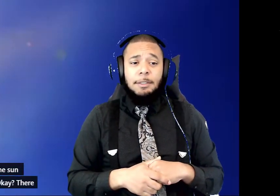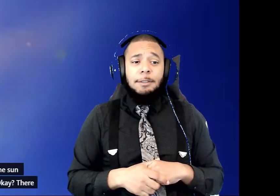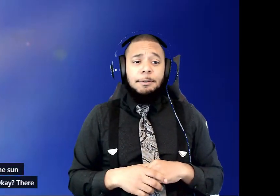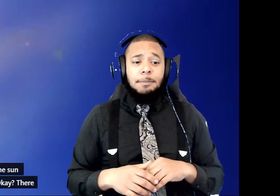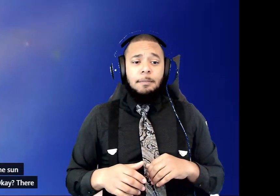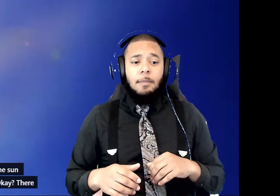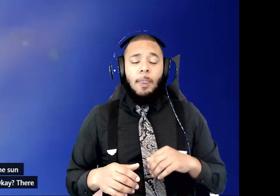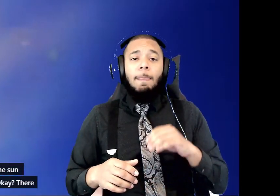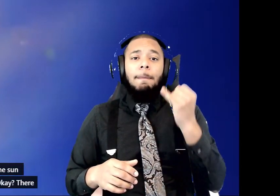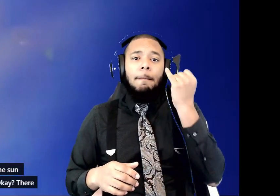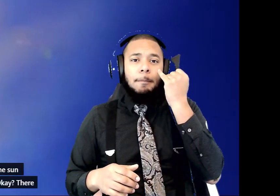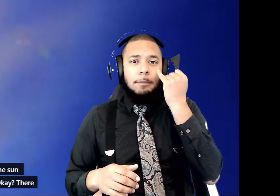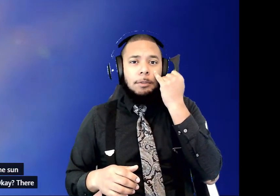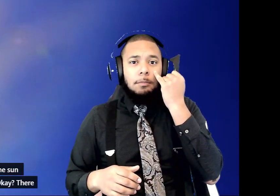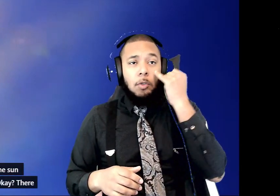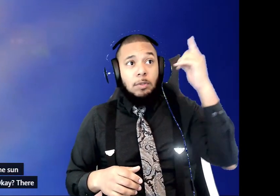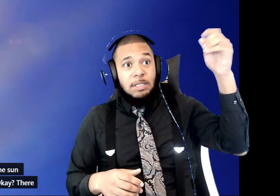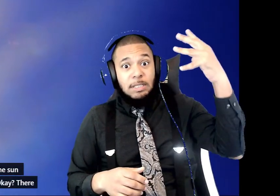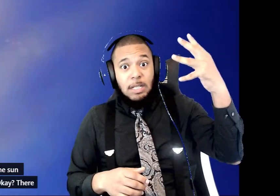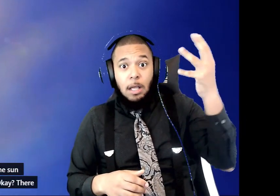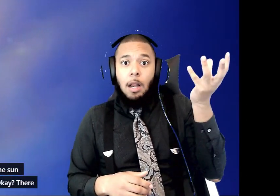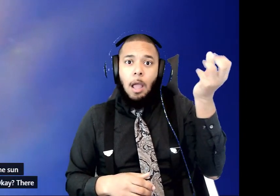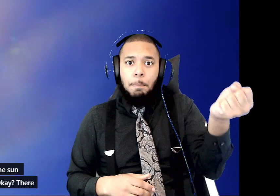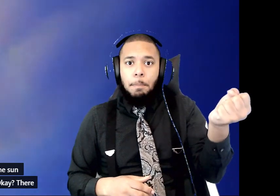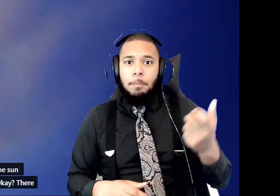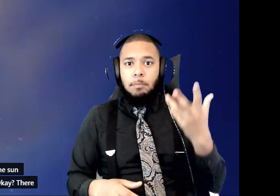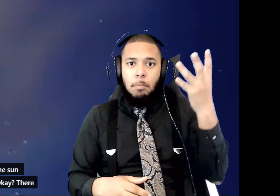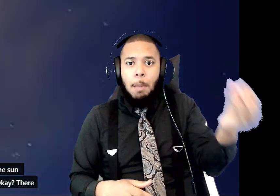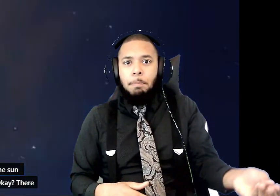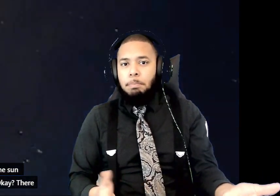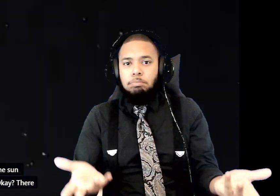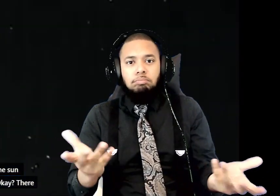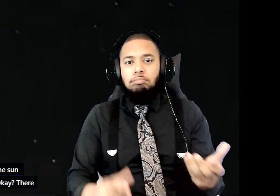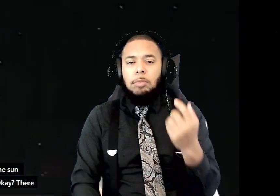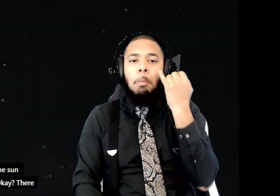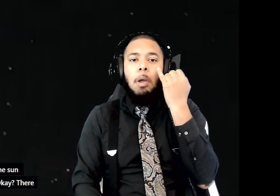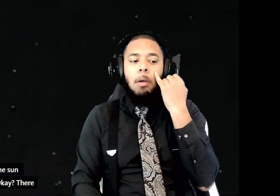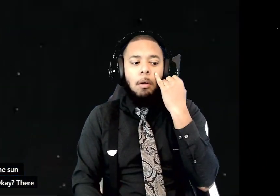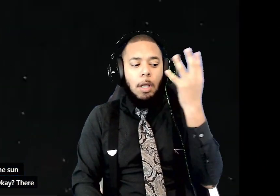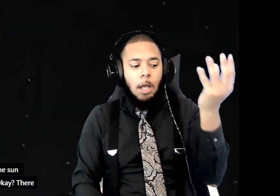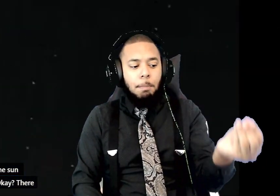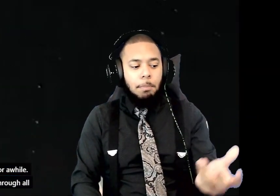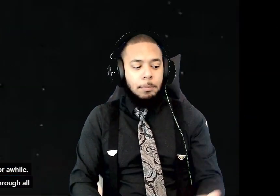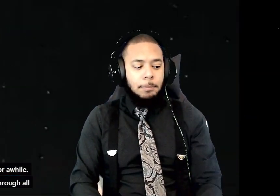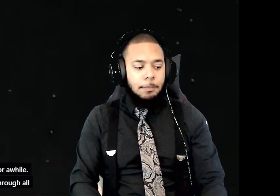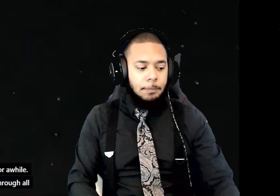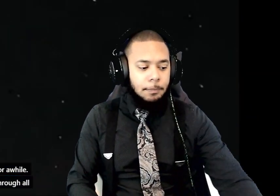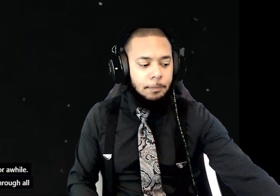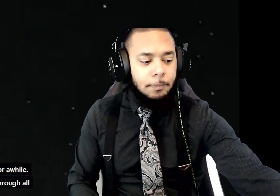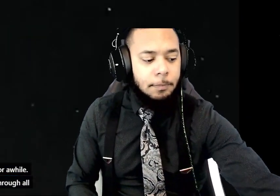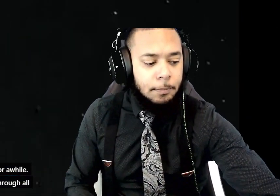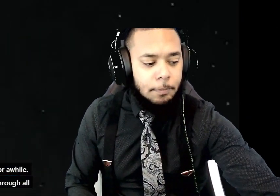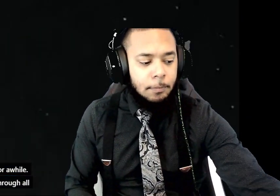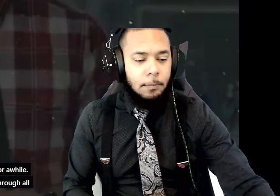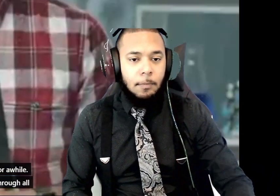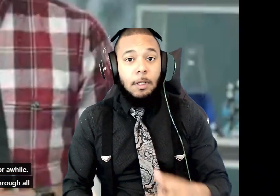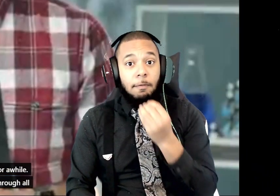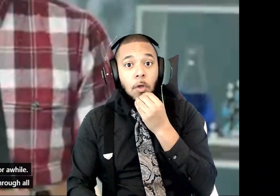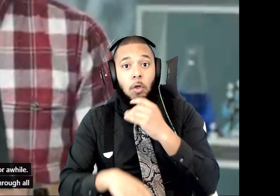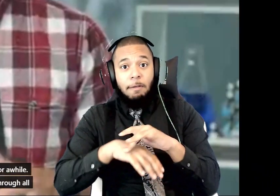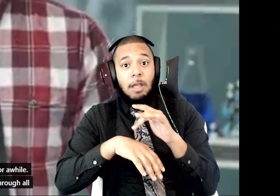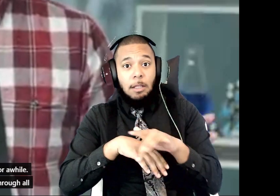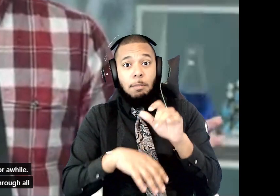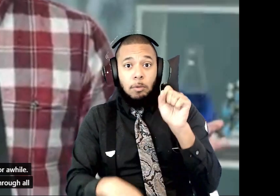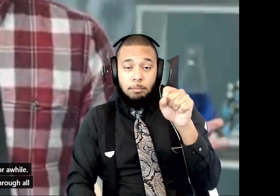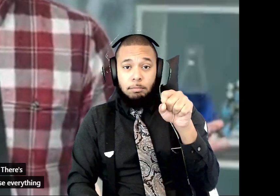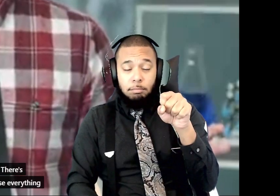If we were to take away the sun, and the sun just went out, okay, there would be food available for a while, okay,